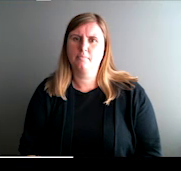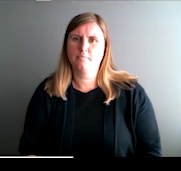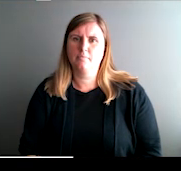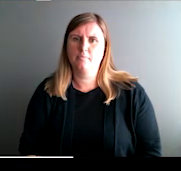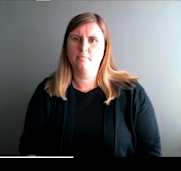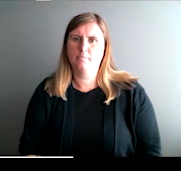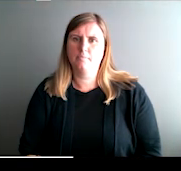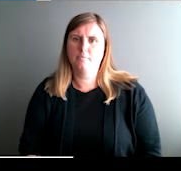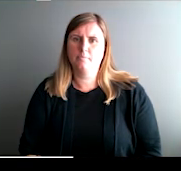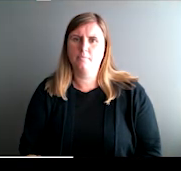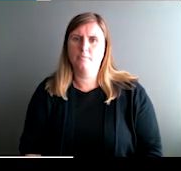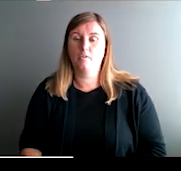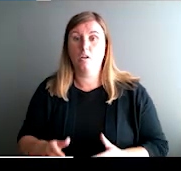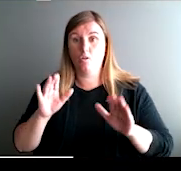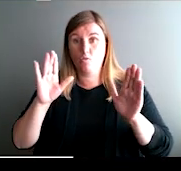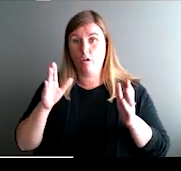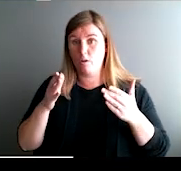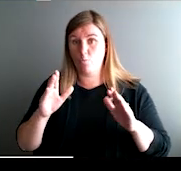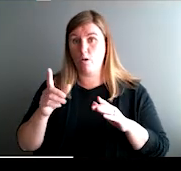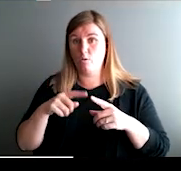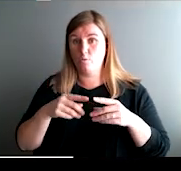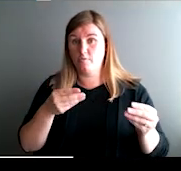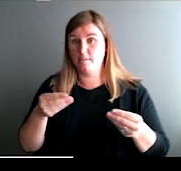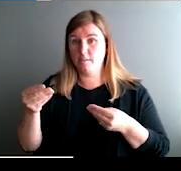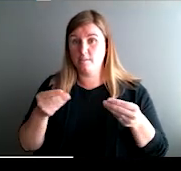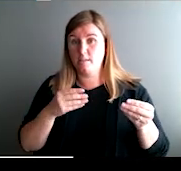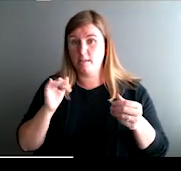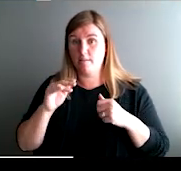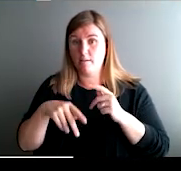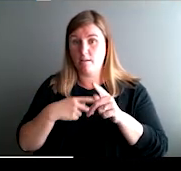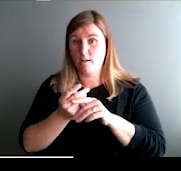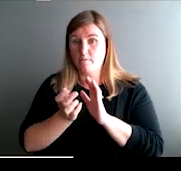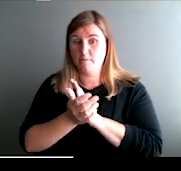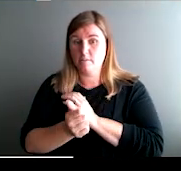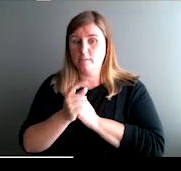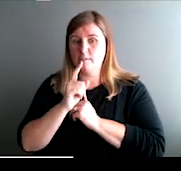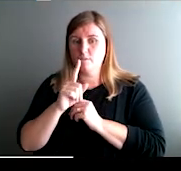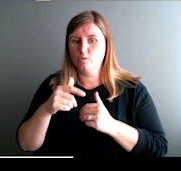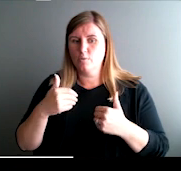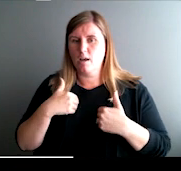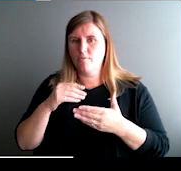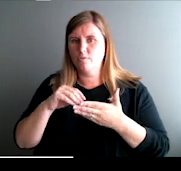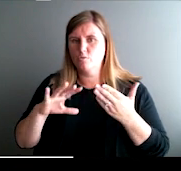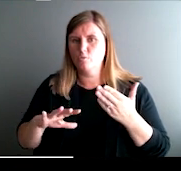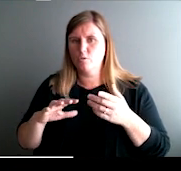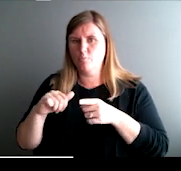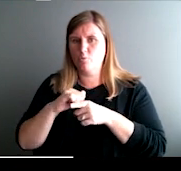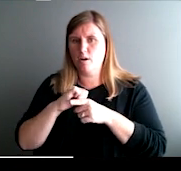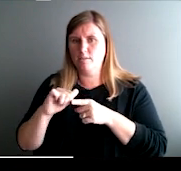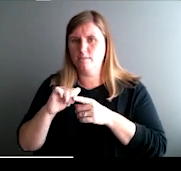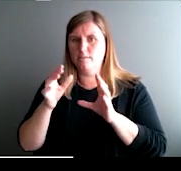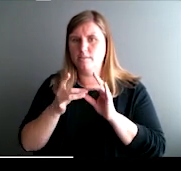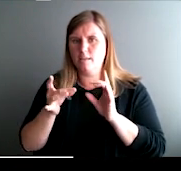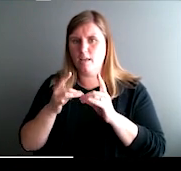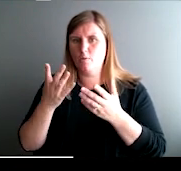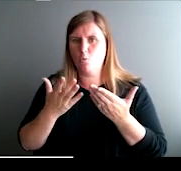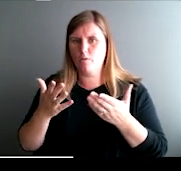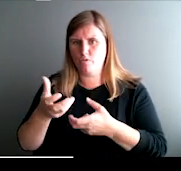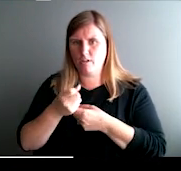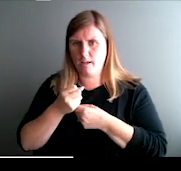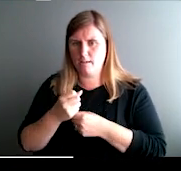to sort of facilitate this type of skill is to have the student practice saying what they're